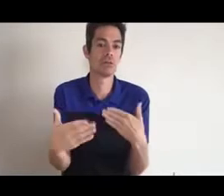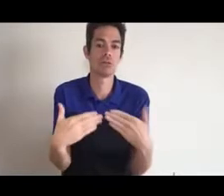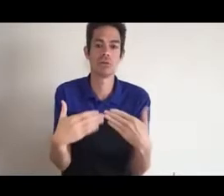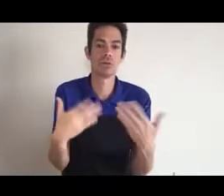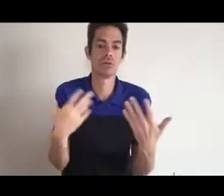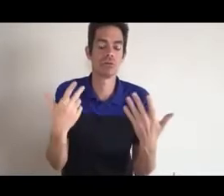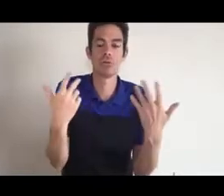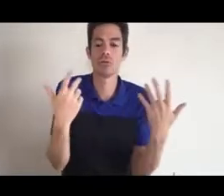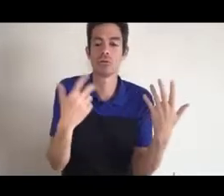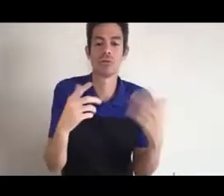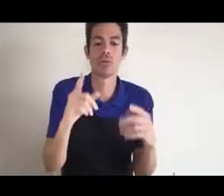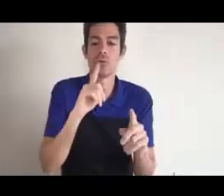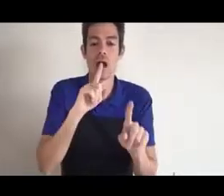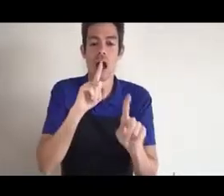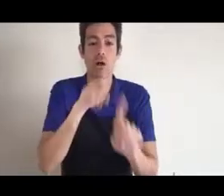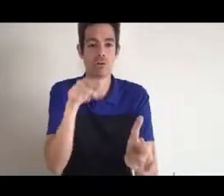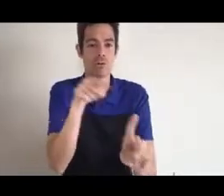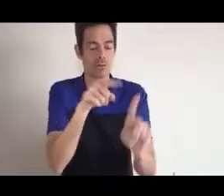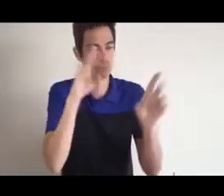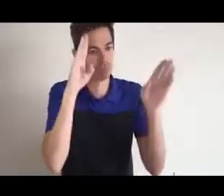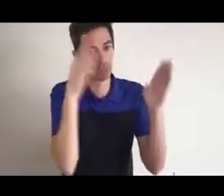it really doesn't matter.